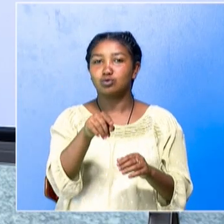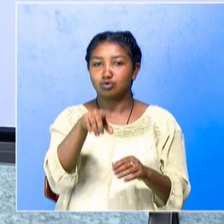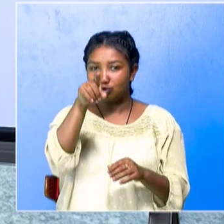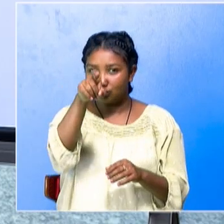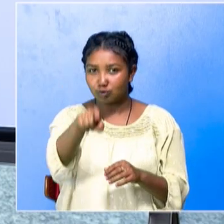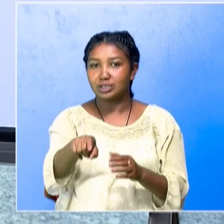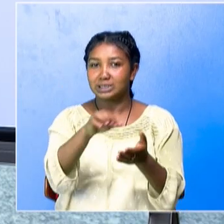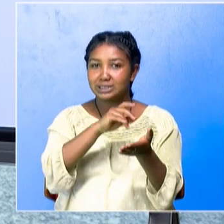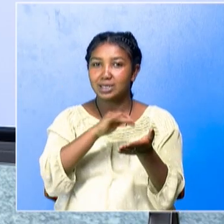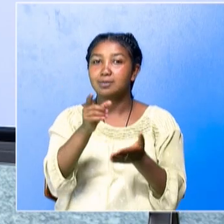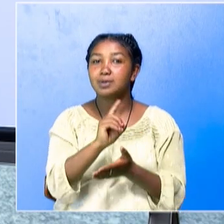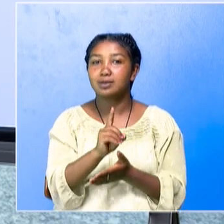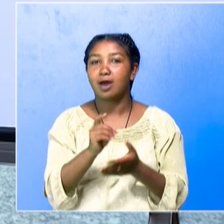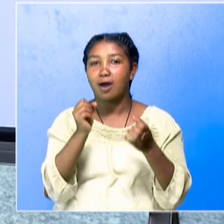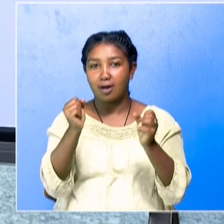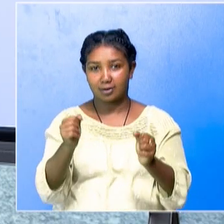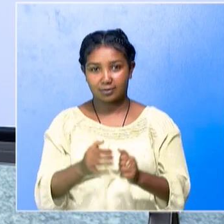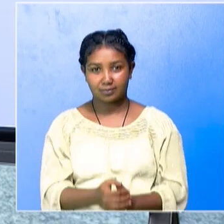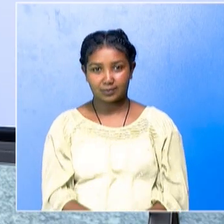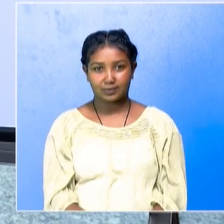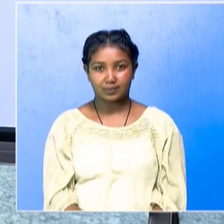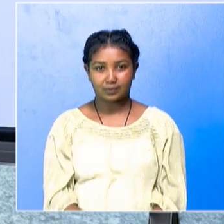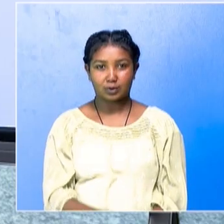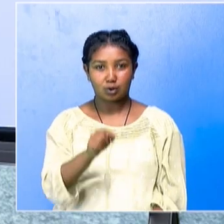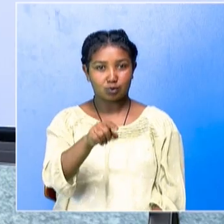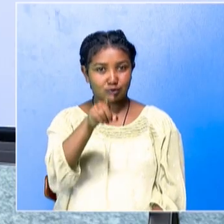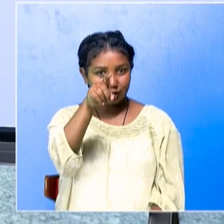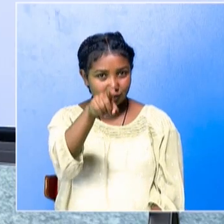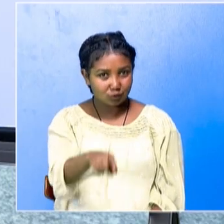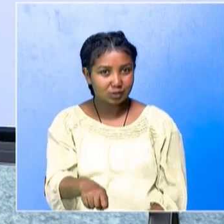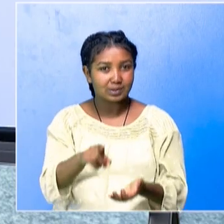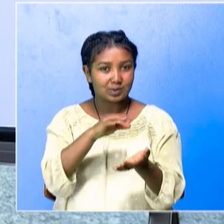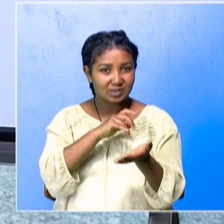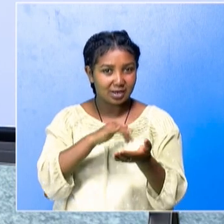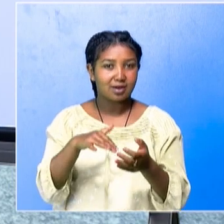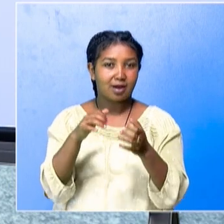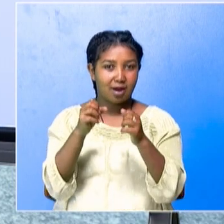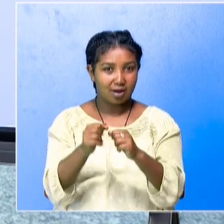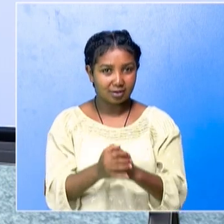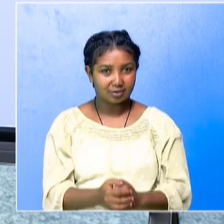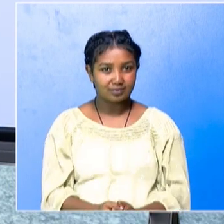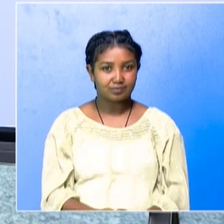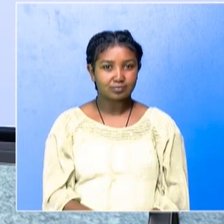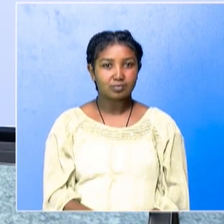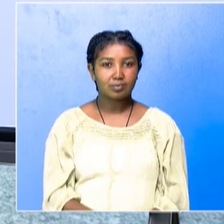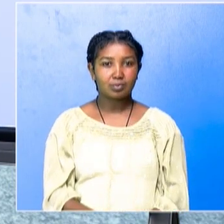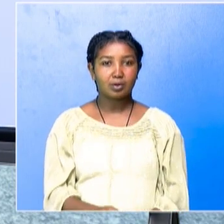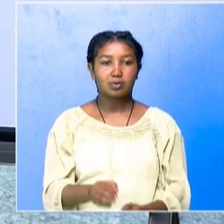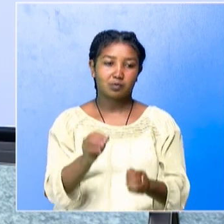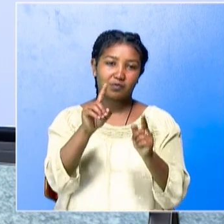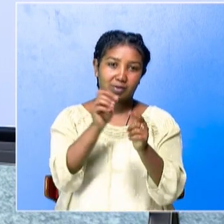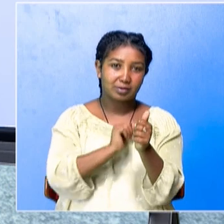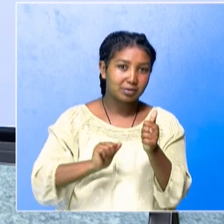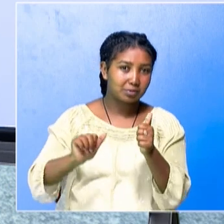should study what? Hard. You should study hard for passing the